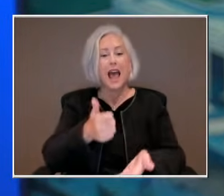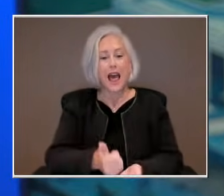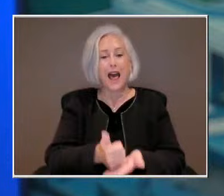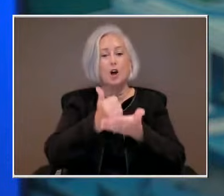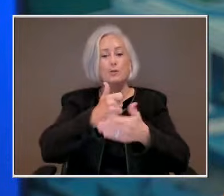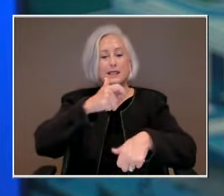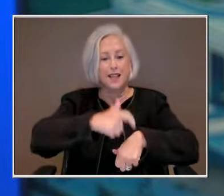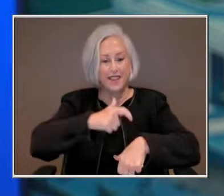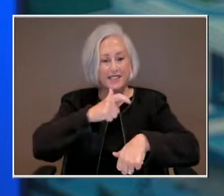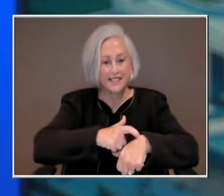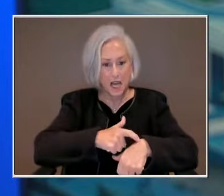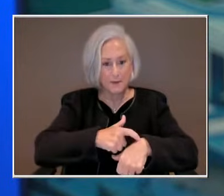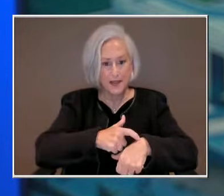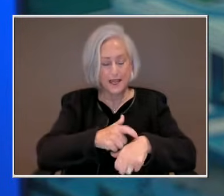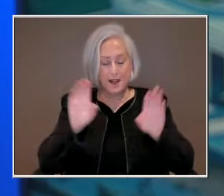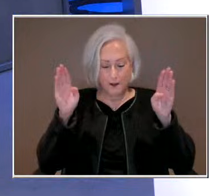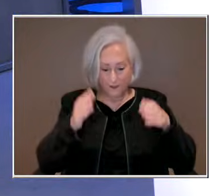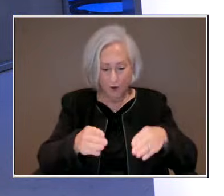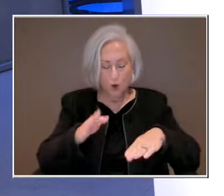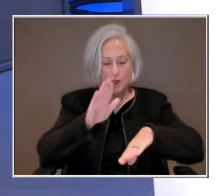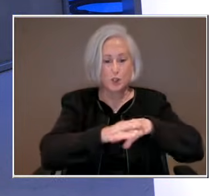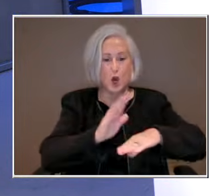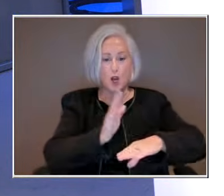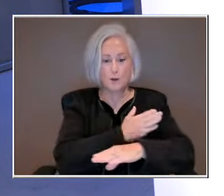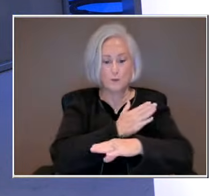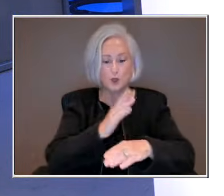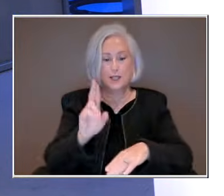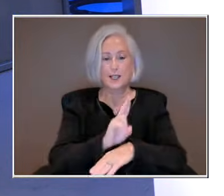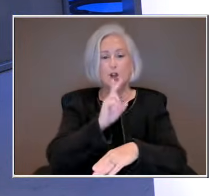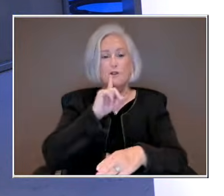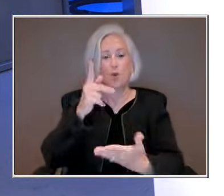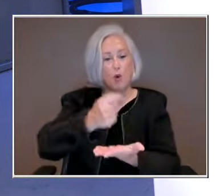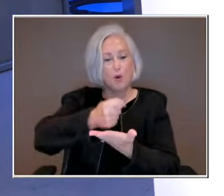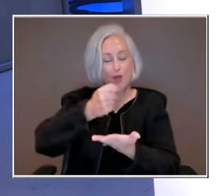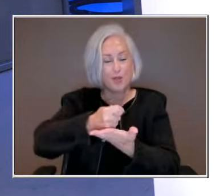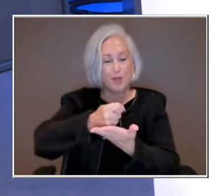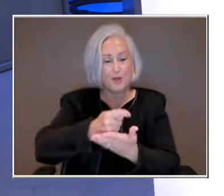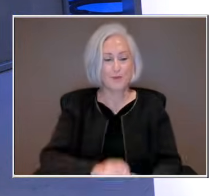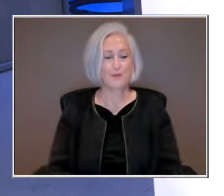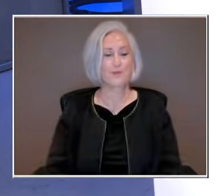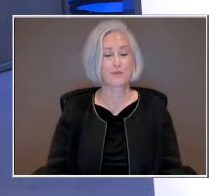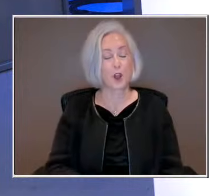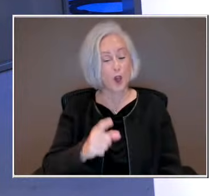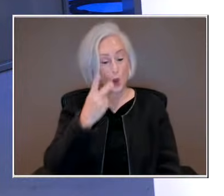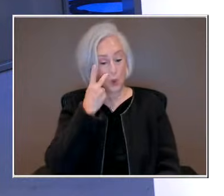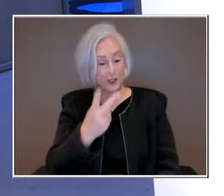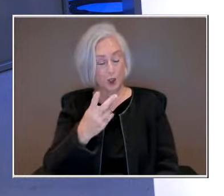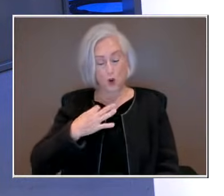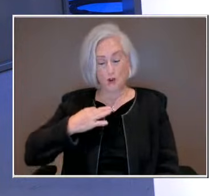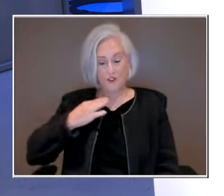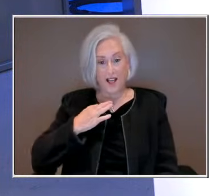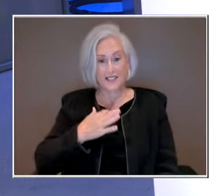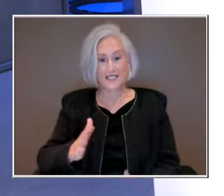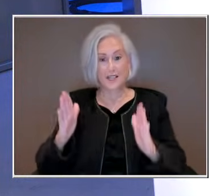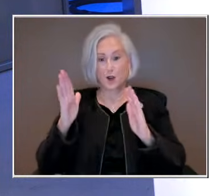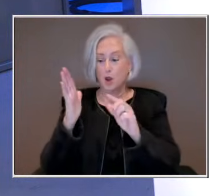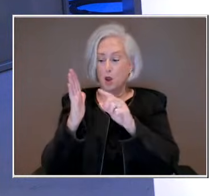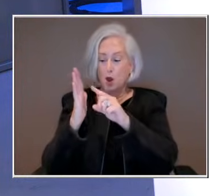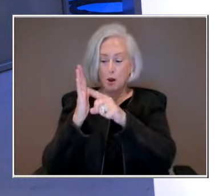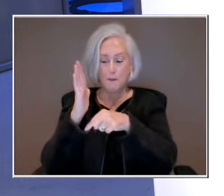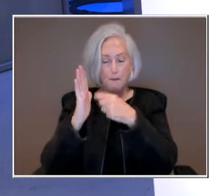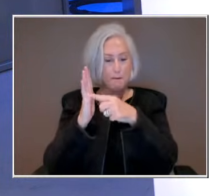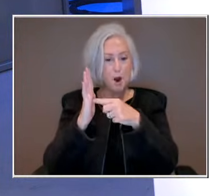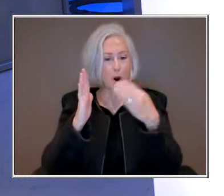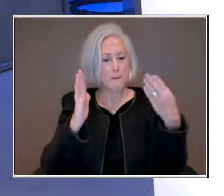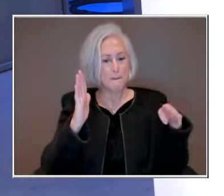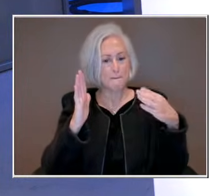and use it therapeutically. So when we saw your volunteer clapping her hands together with the blue thing in her palm, she's